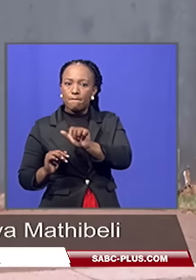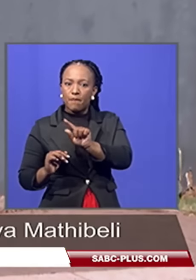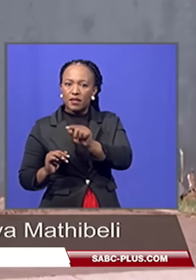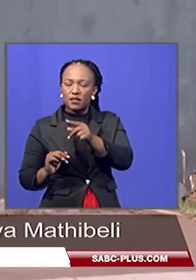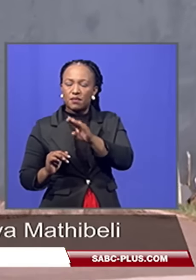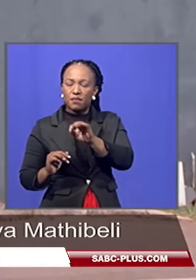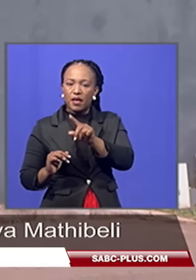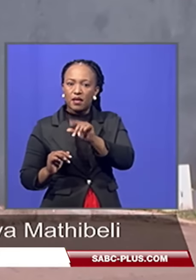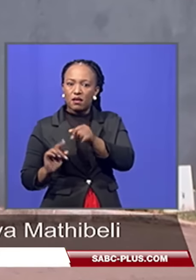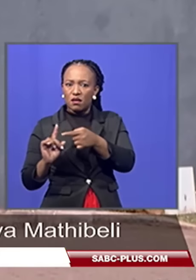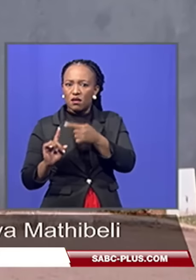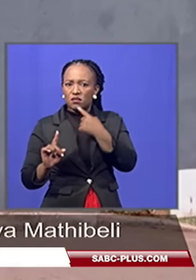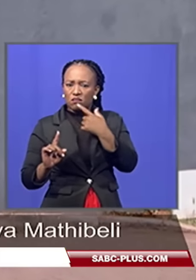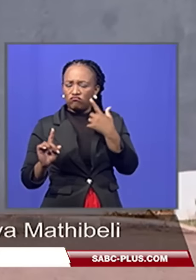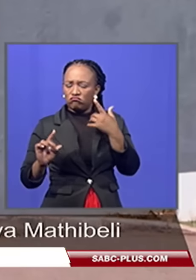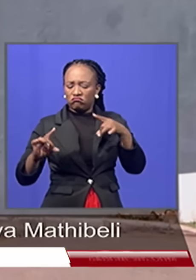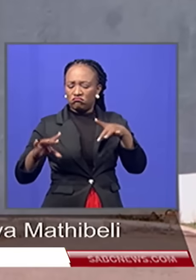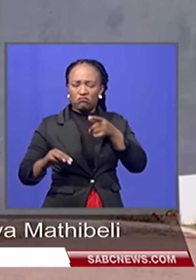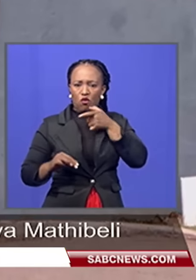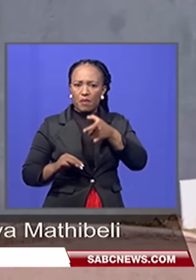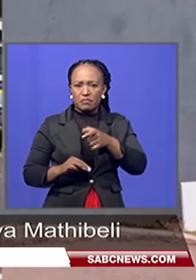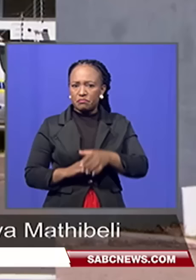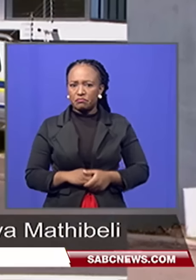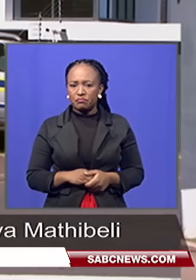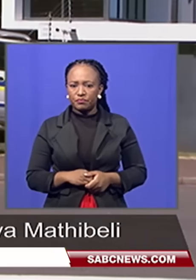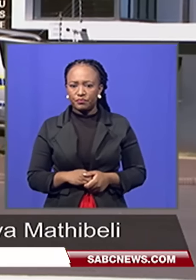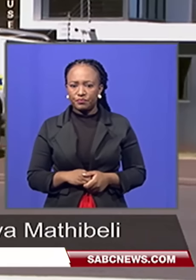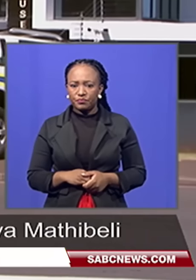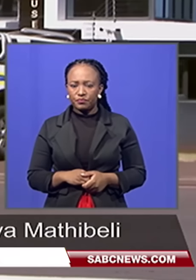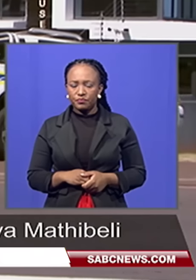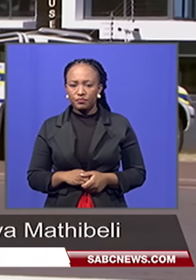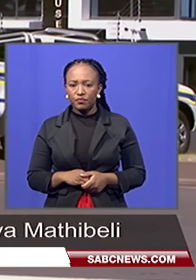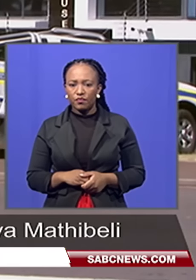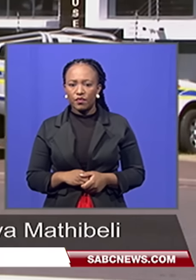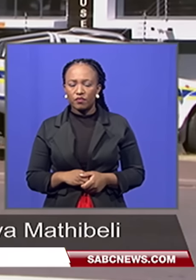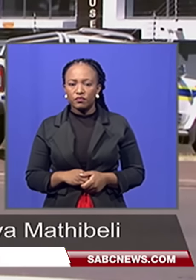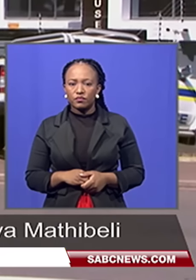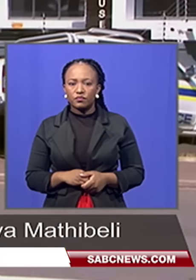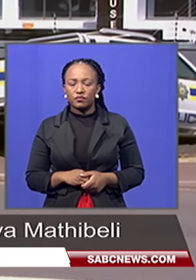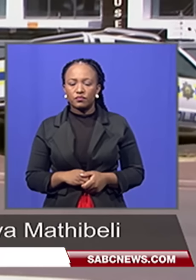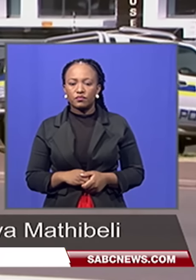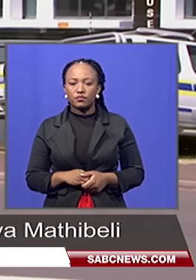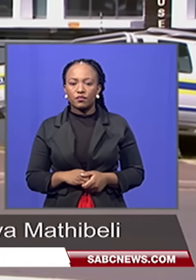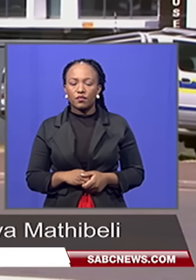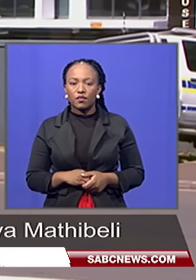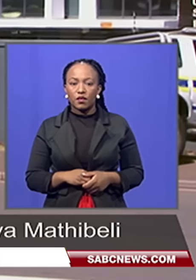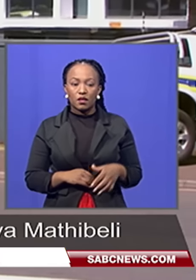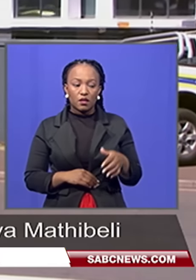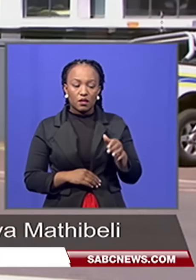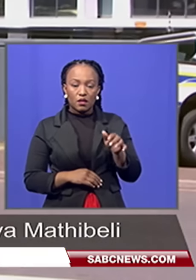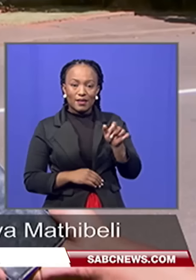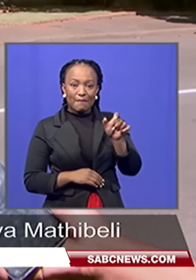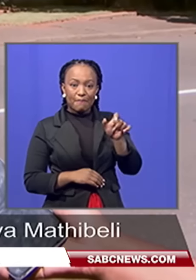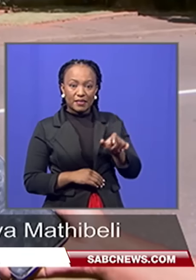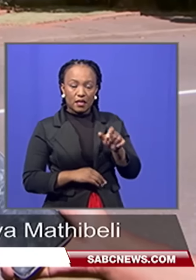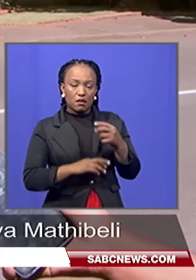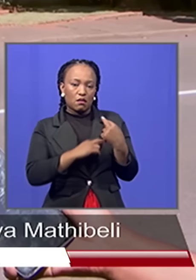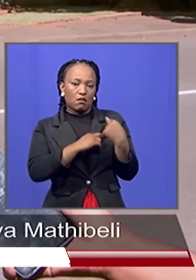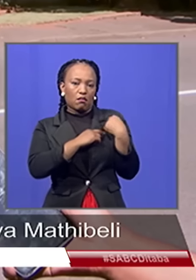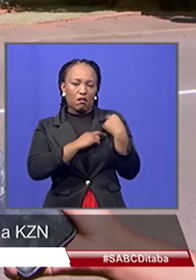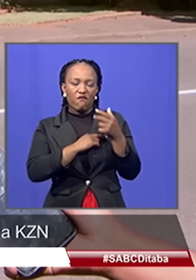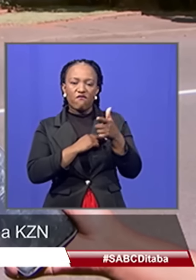fiwa tumelelo ya go swaela tabeng ye. What we are told by a person who is responsible for firearms, we